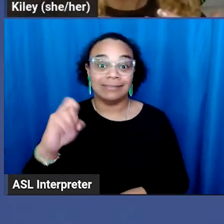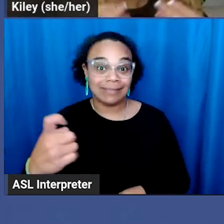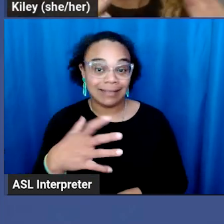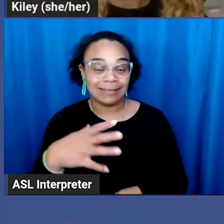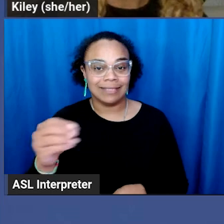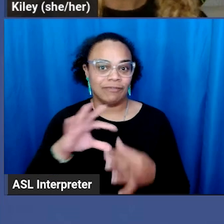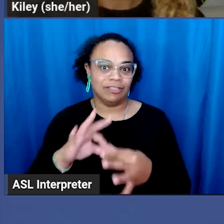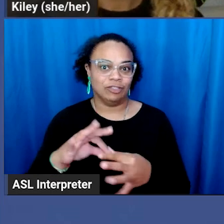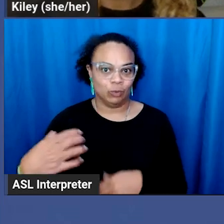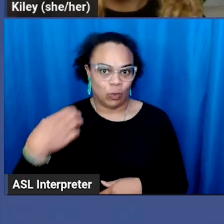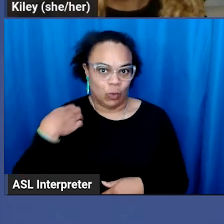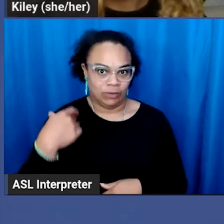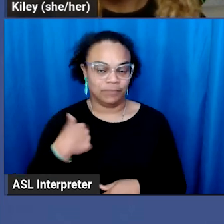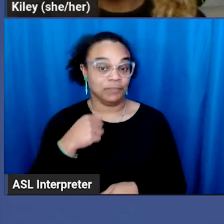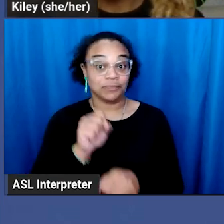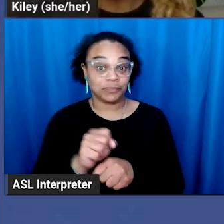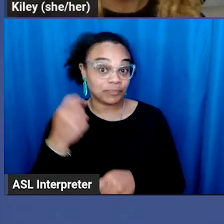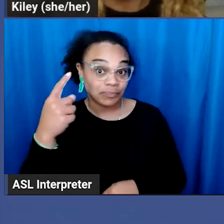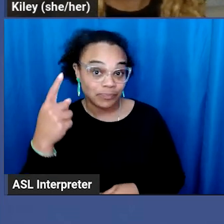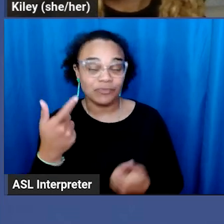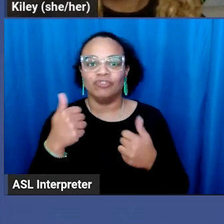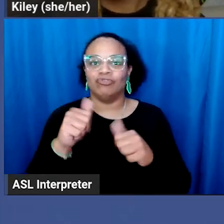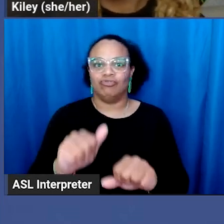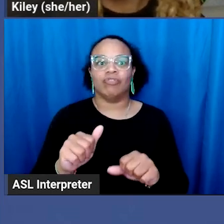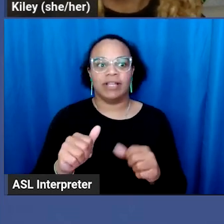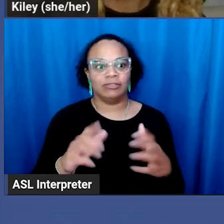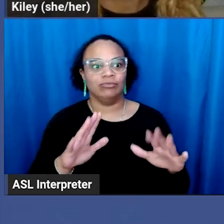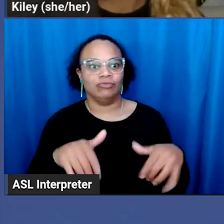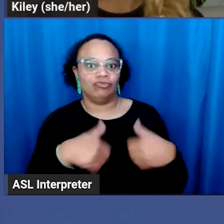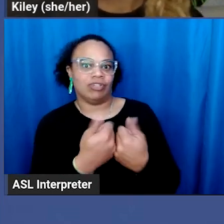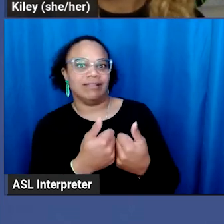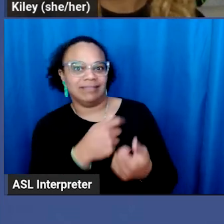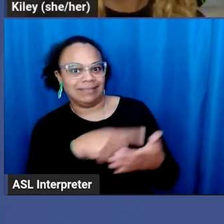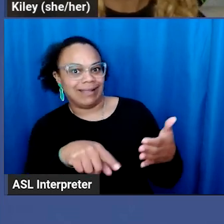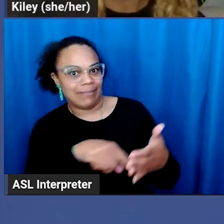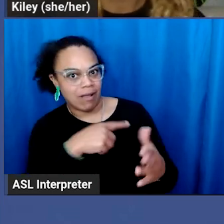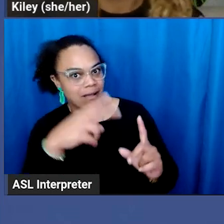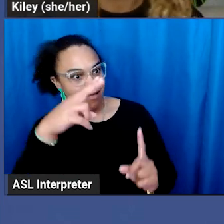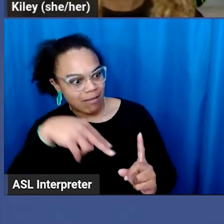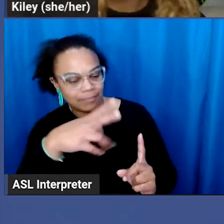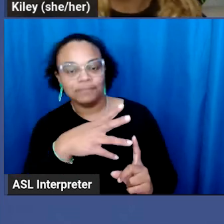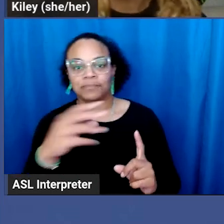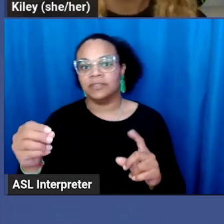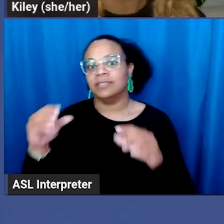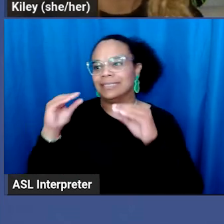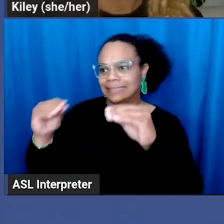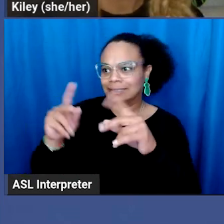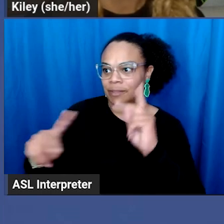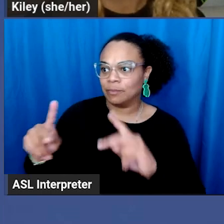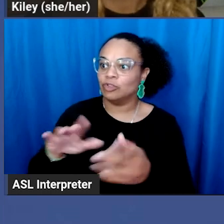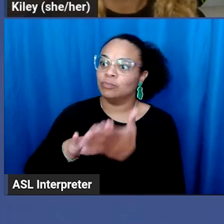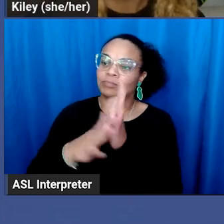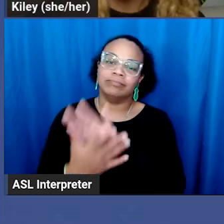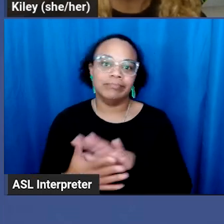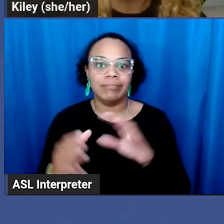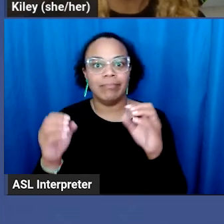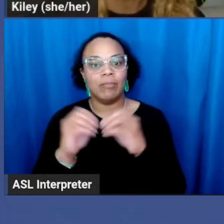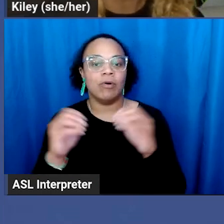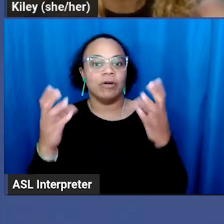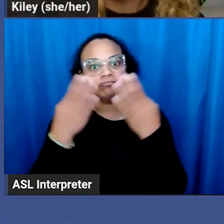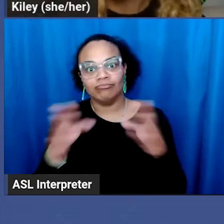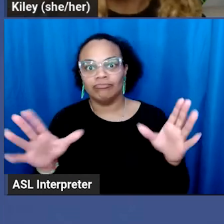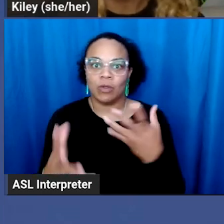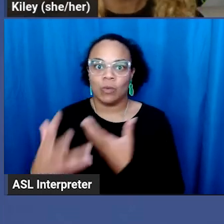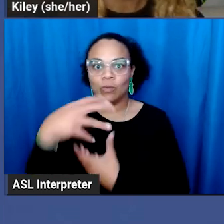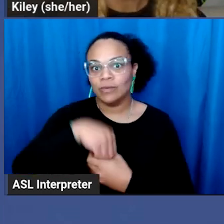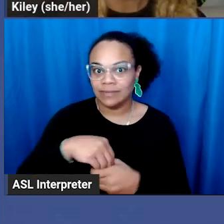and I work to challenge stigmas, educate people to create more safer and inclusive spaces for folks who are navigating